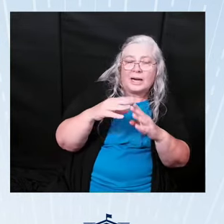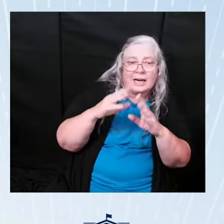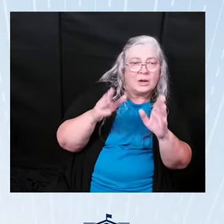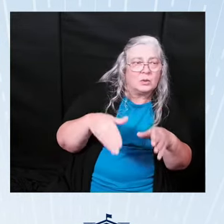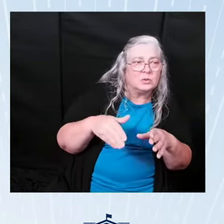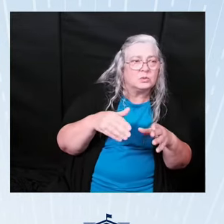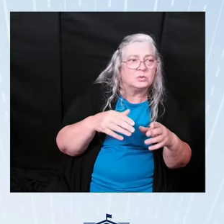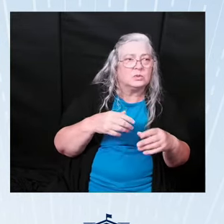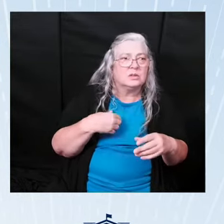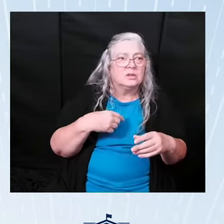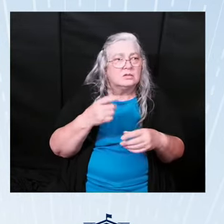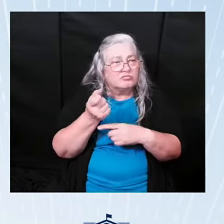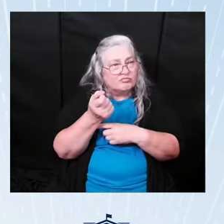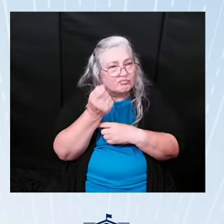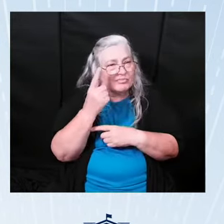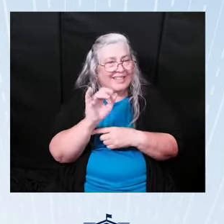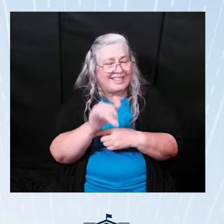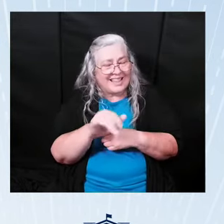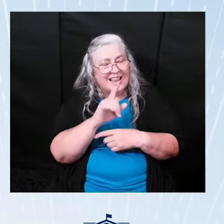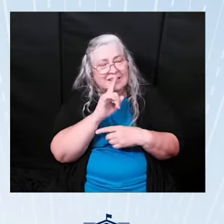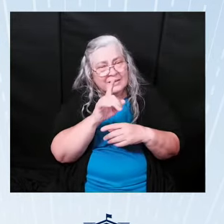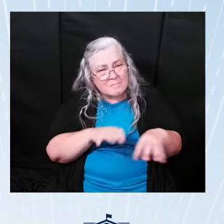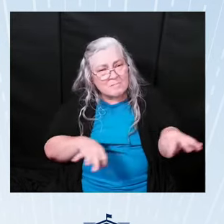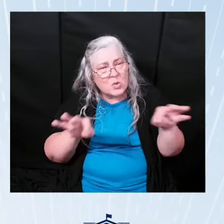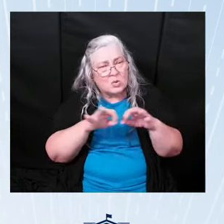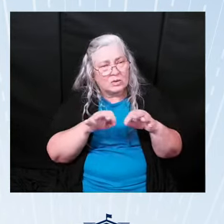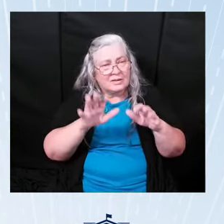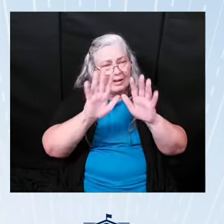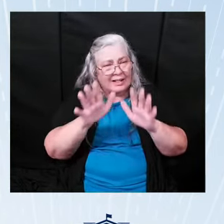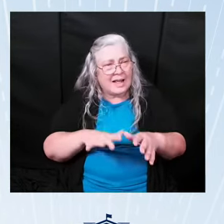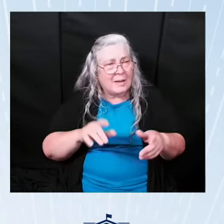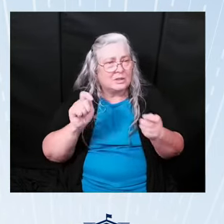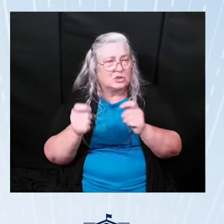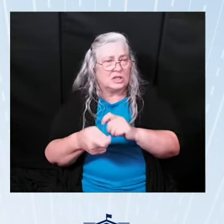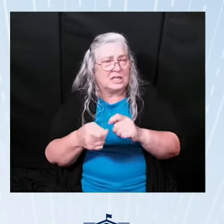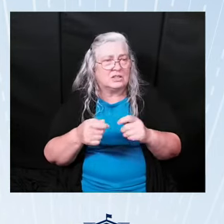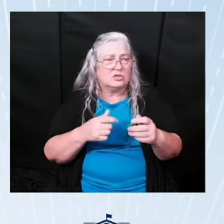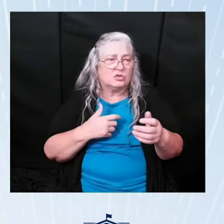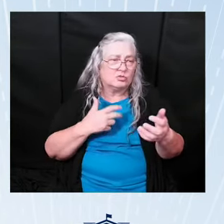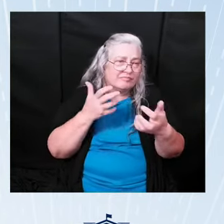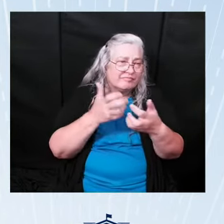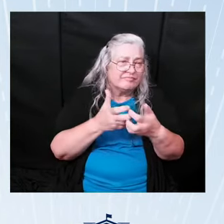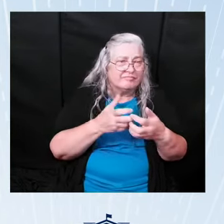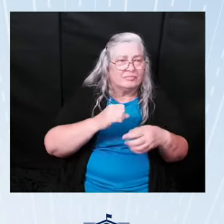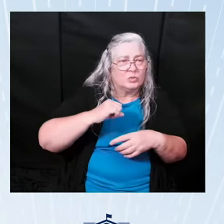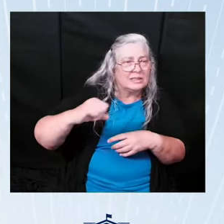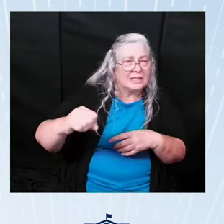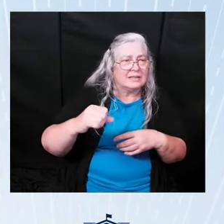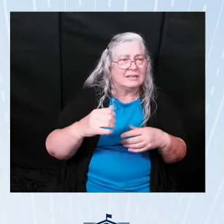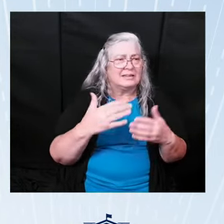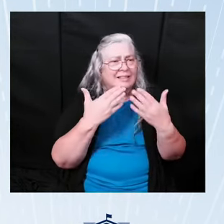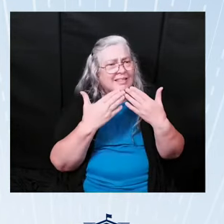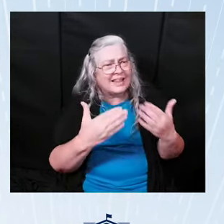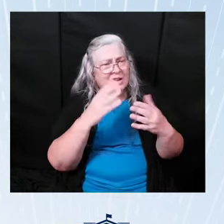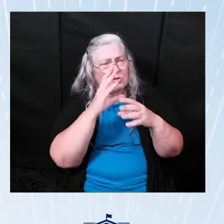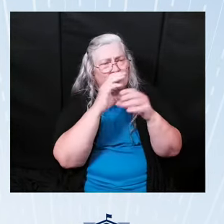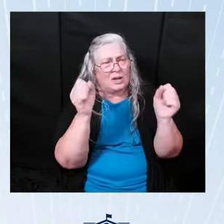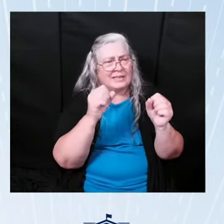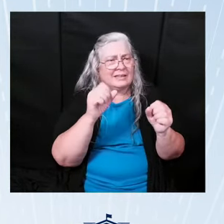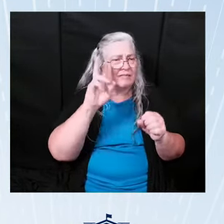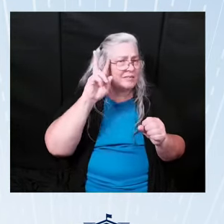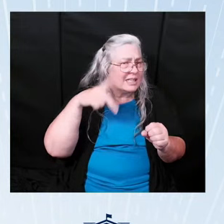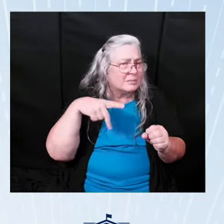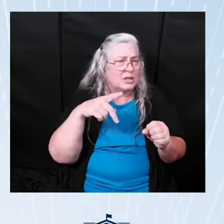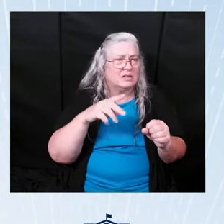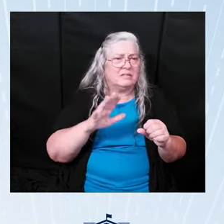resilience. I want to thank the President and the Vice President for their leadership on this. Again, I want to thank all of you for the work that you're doing, and I am so